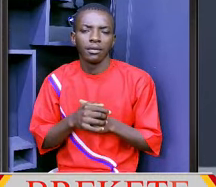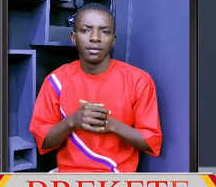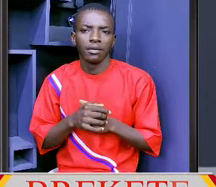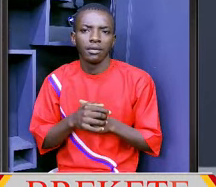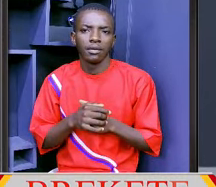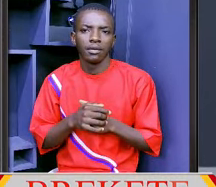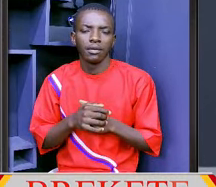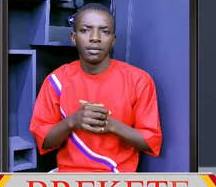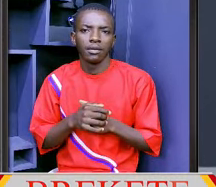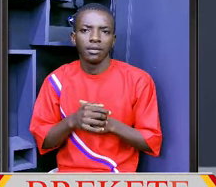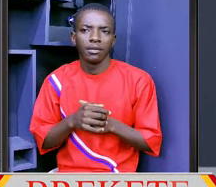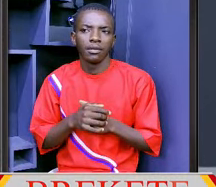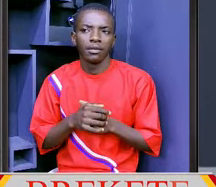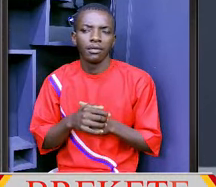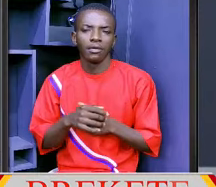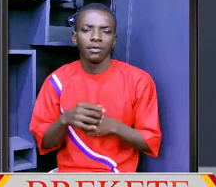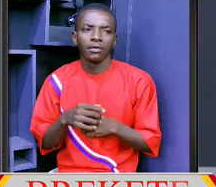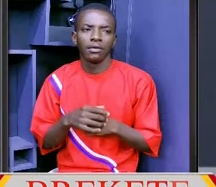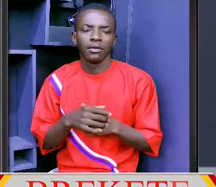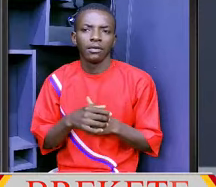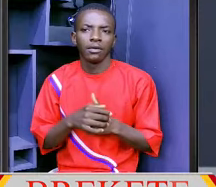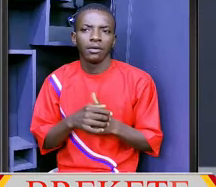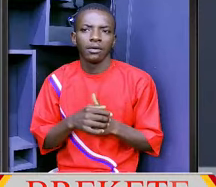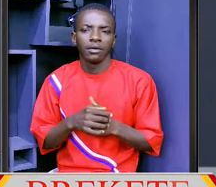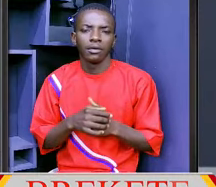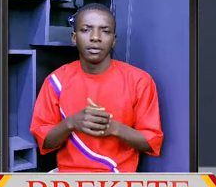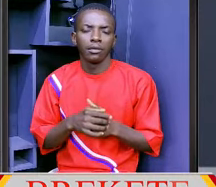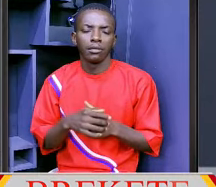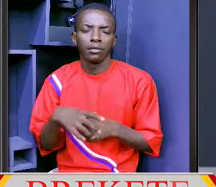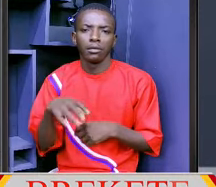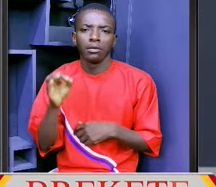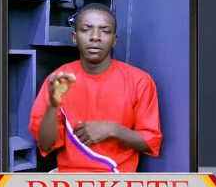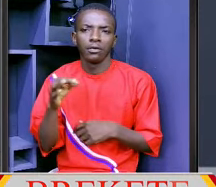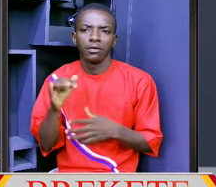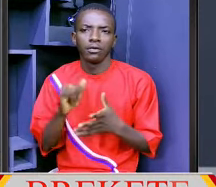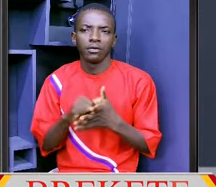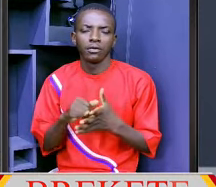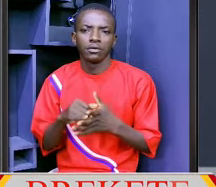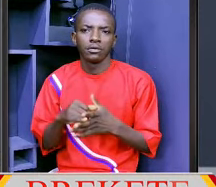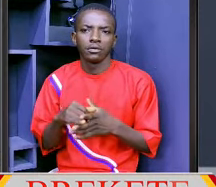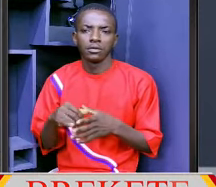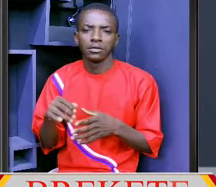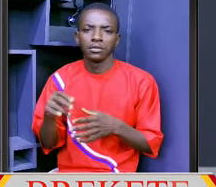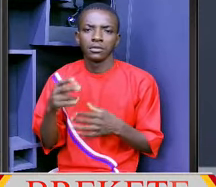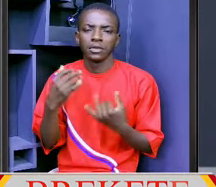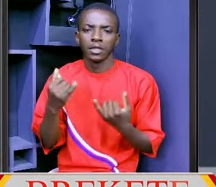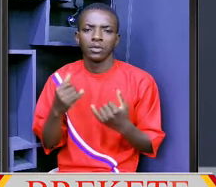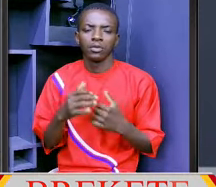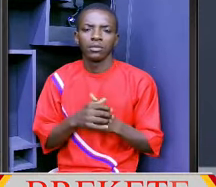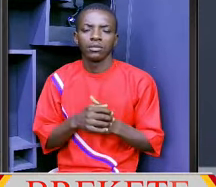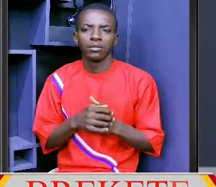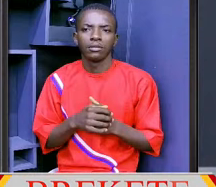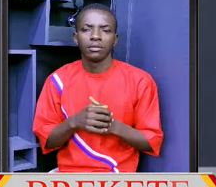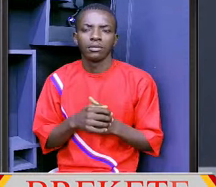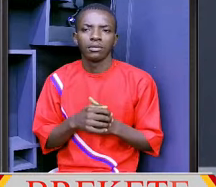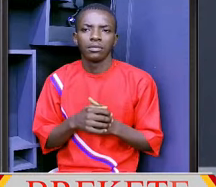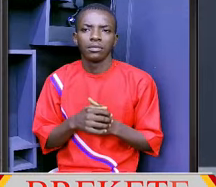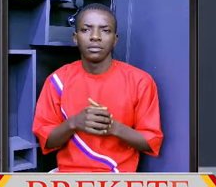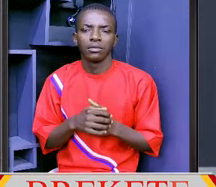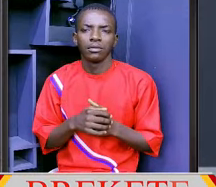I'm Devano from Jabi. Off that TV where you take the watch or your tablet now,